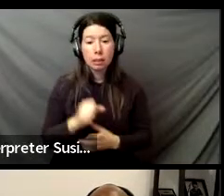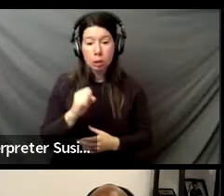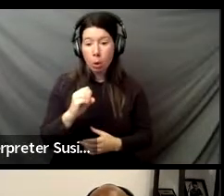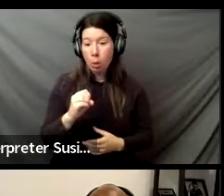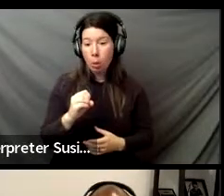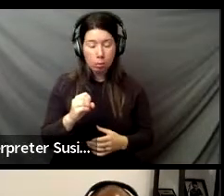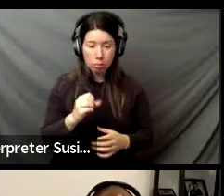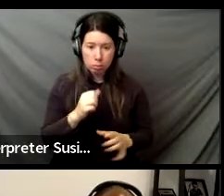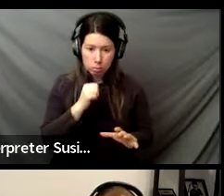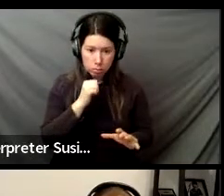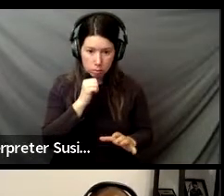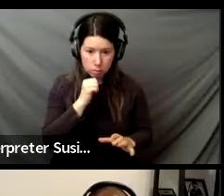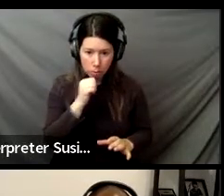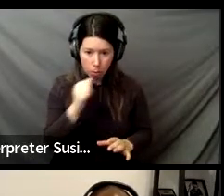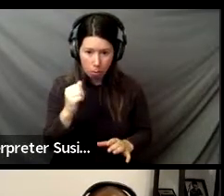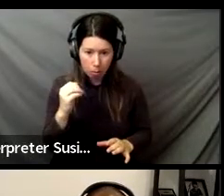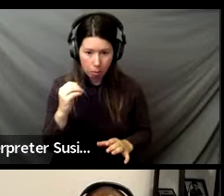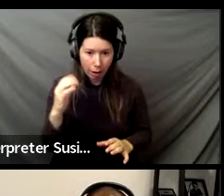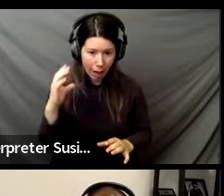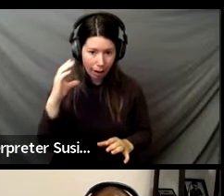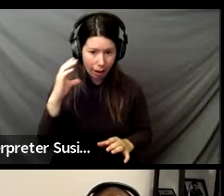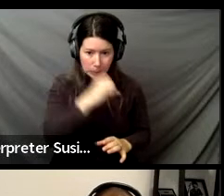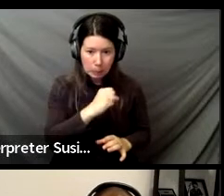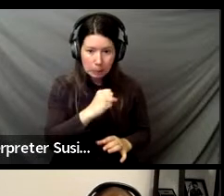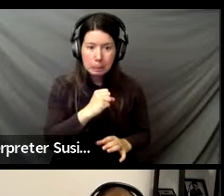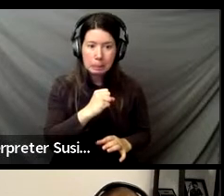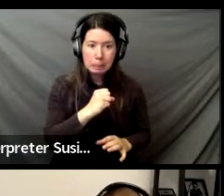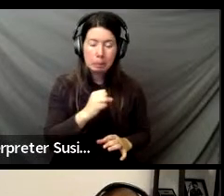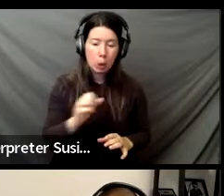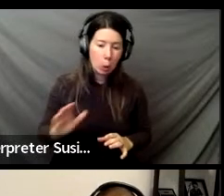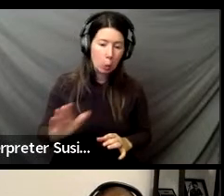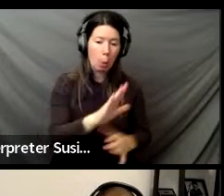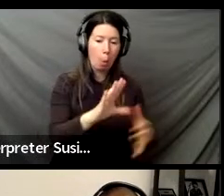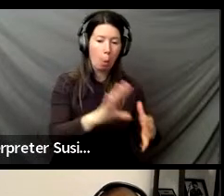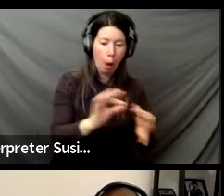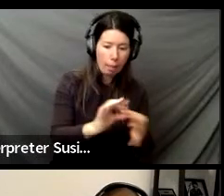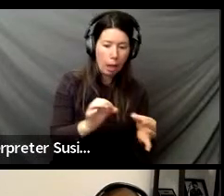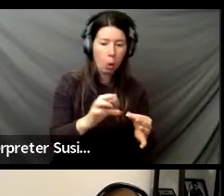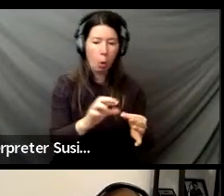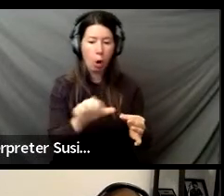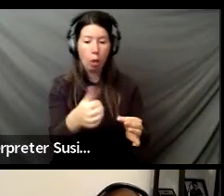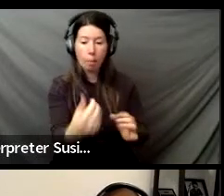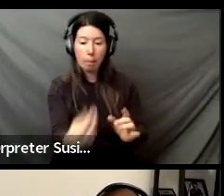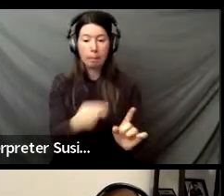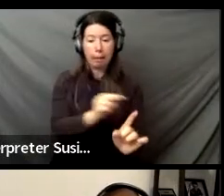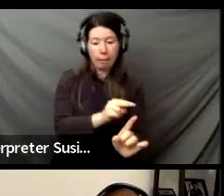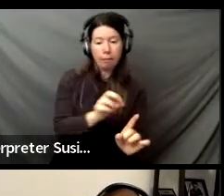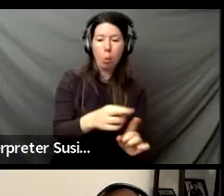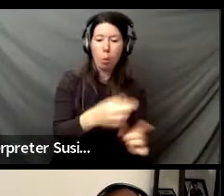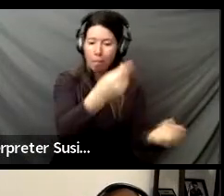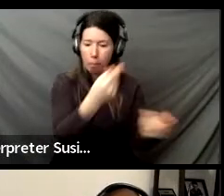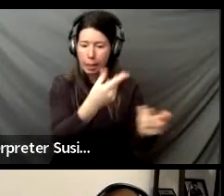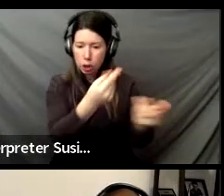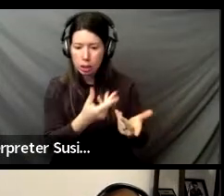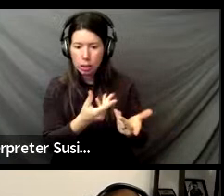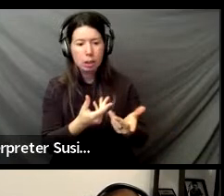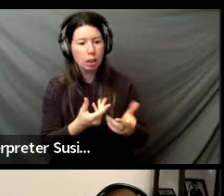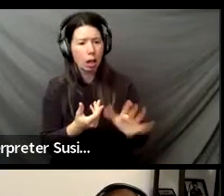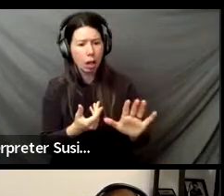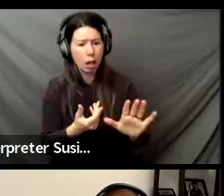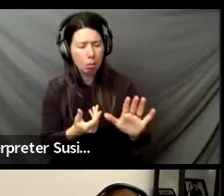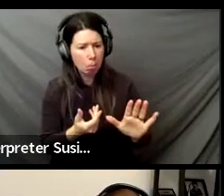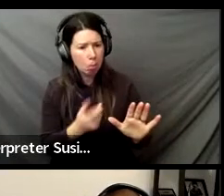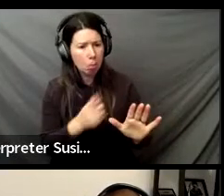you to think that when you make comments or have insights or information to share, I just want you to know that it's a